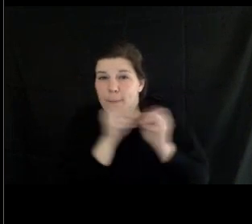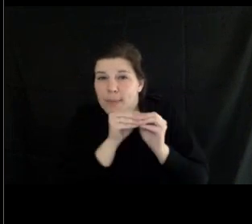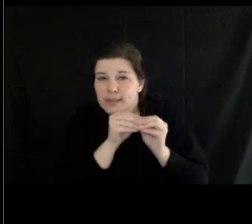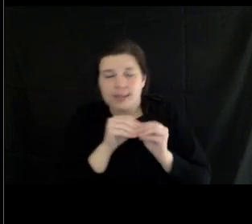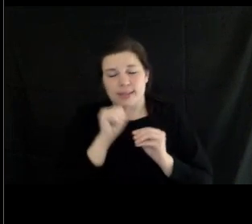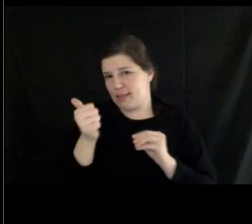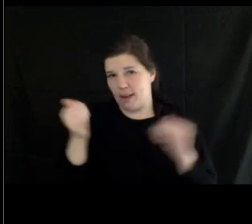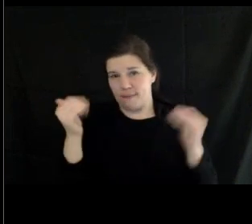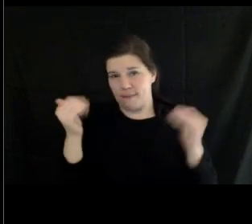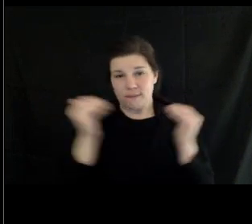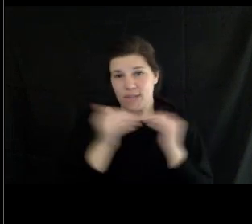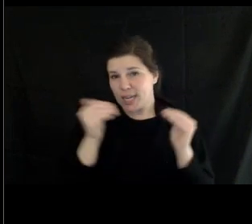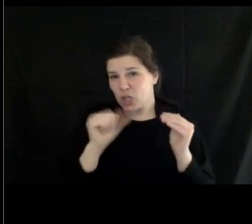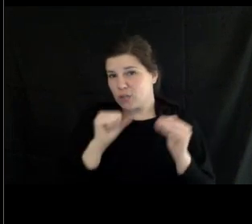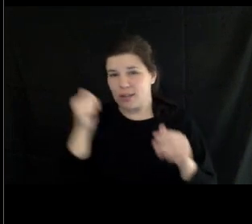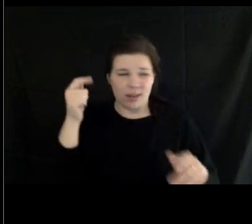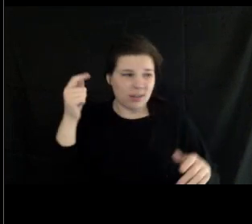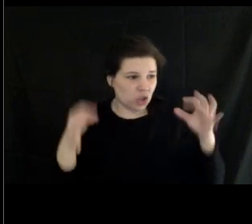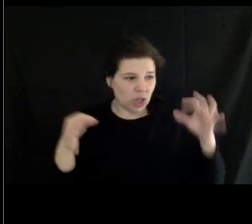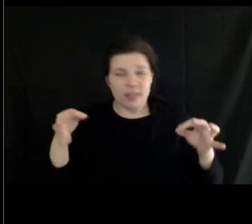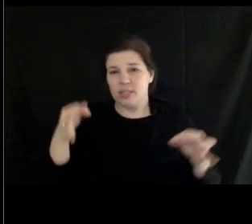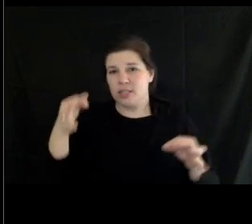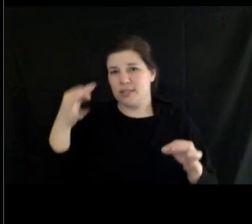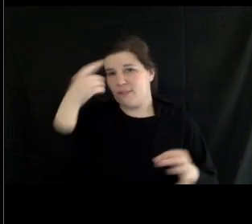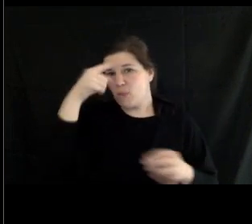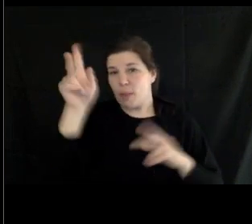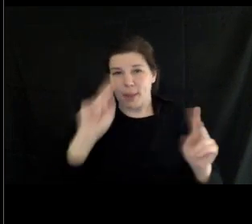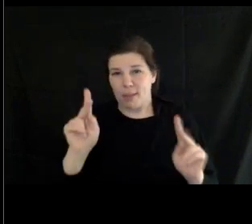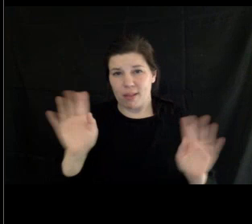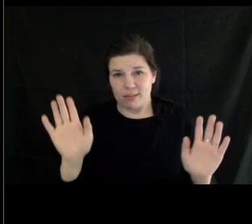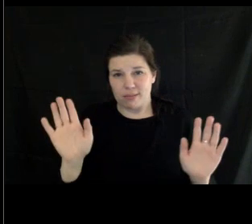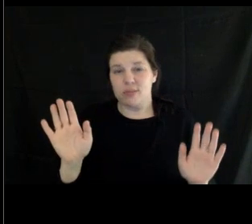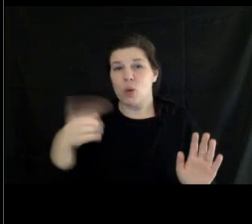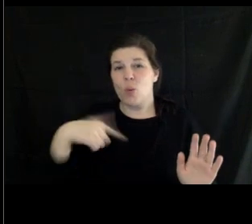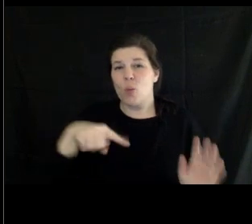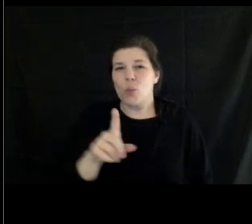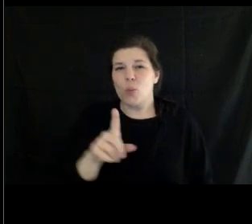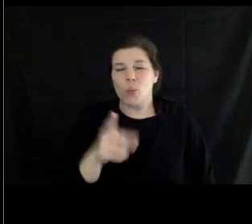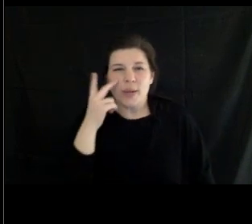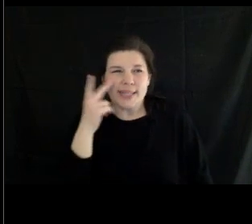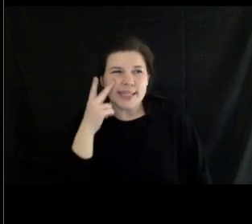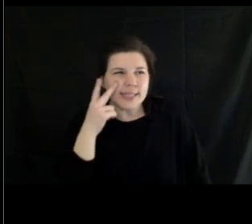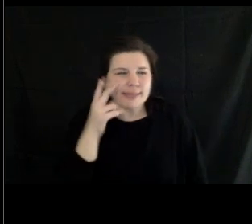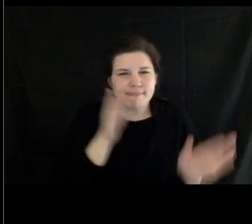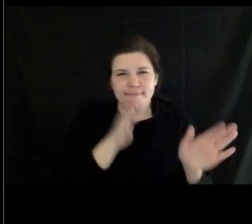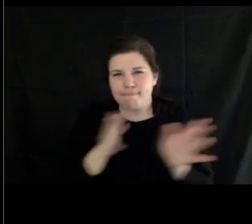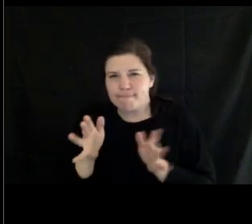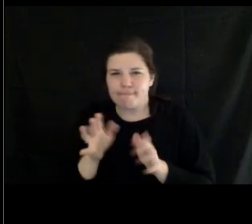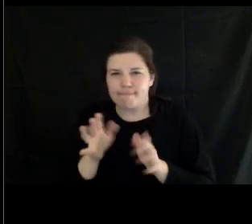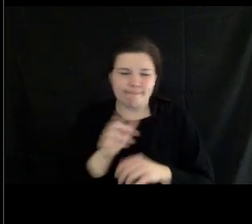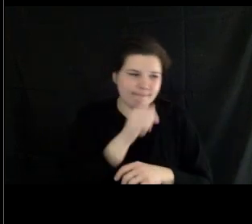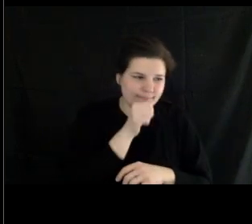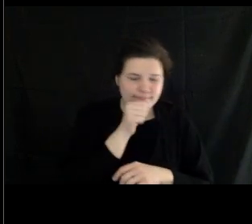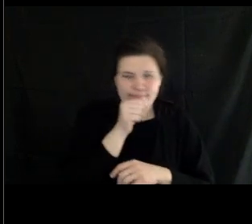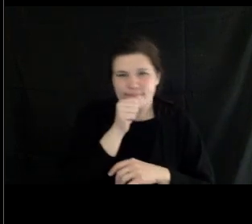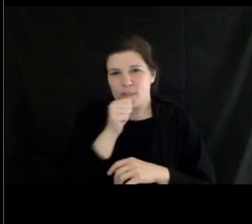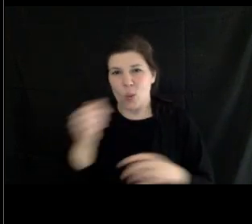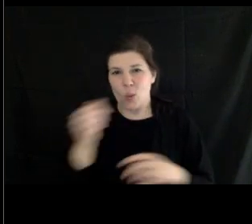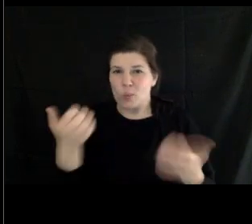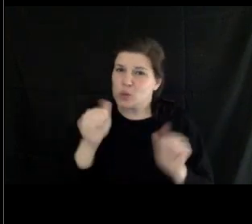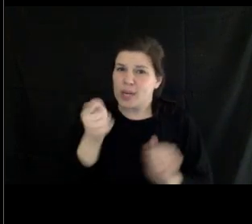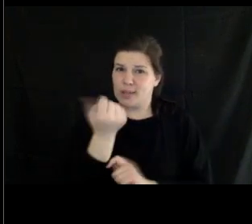unjust, not fair to the people at all. What we see is scheming, conniving, And this is what we're trying to get rid of. We see a new